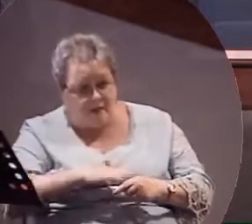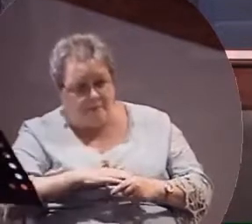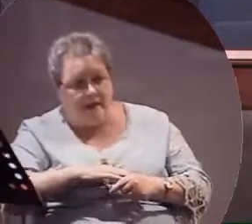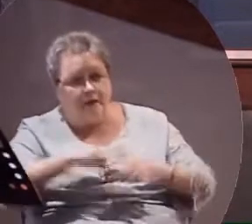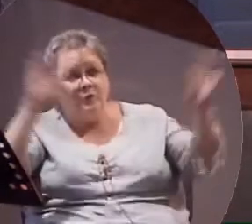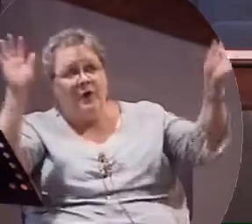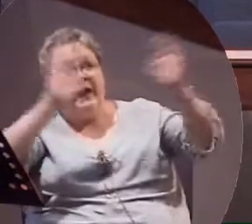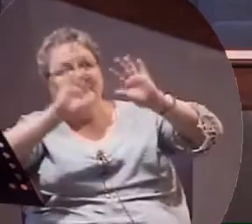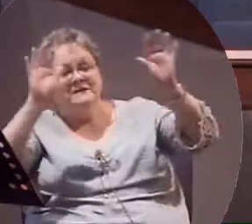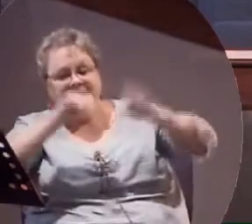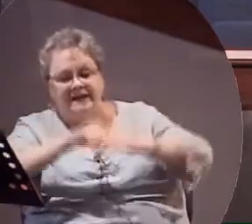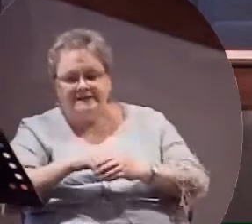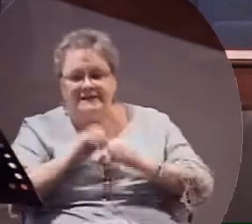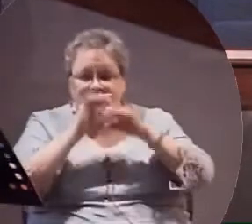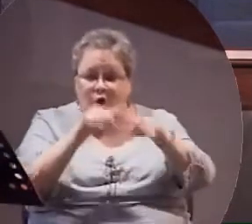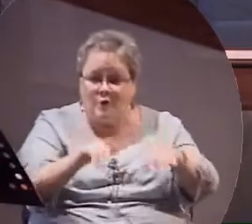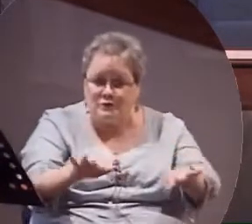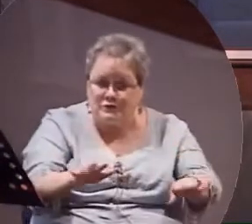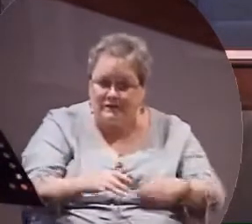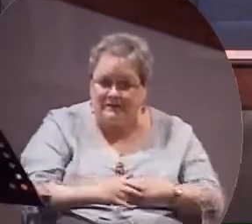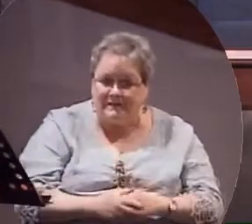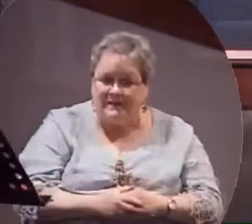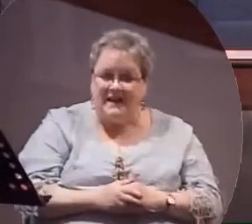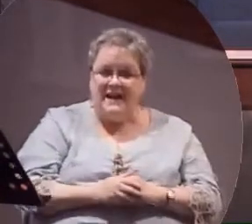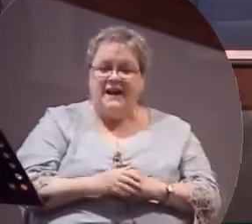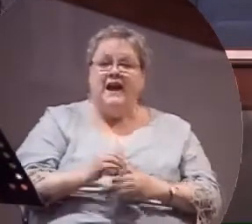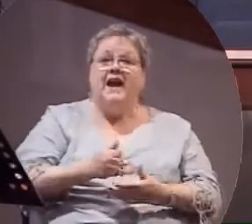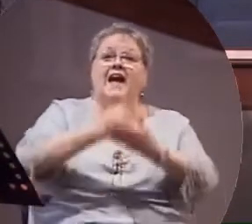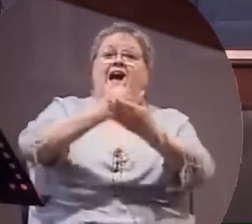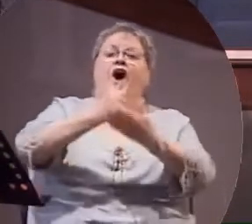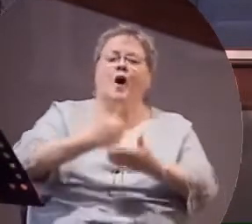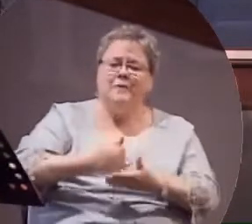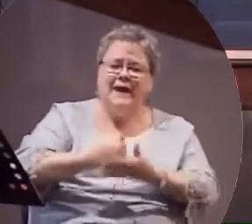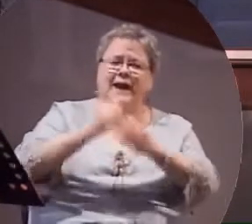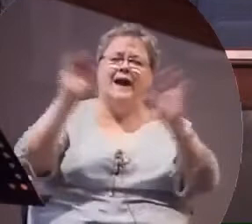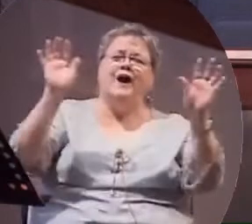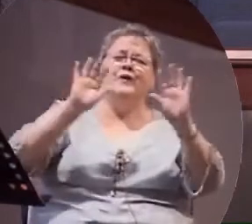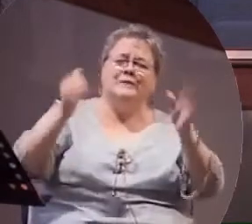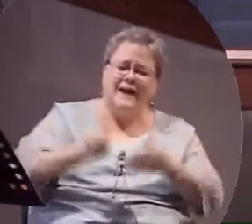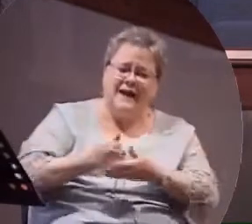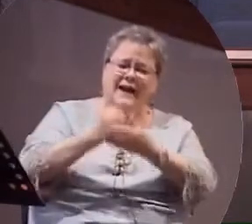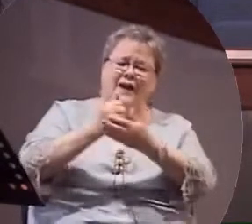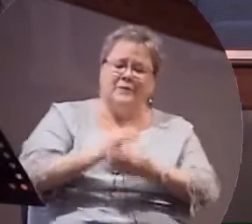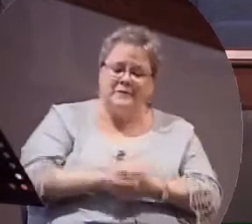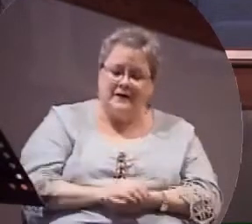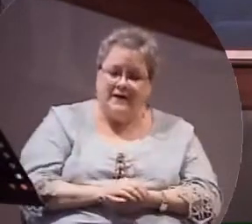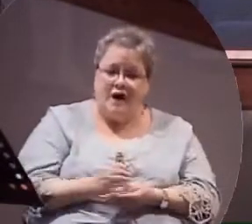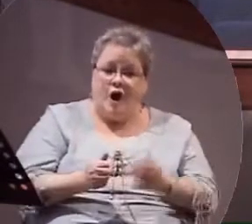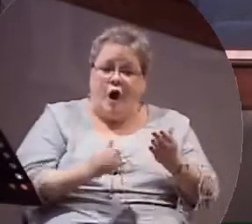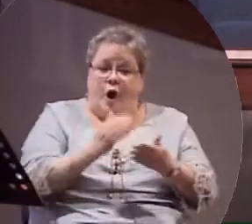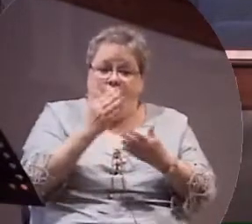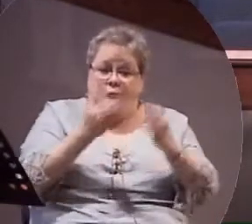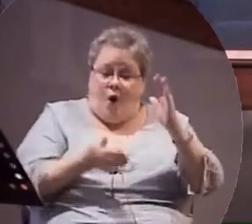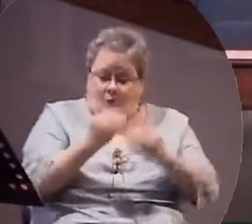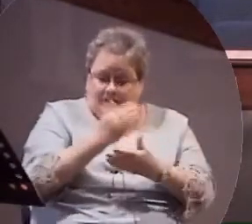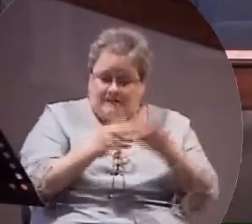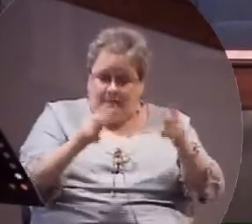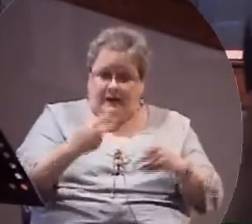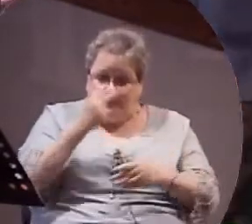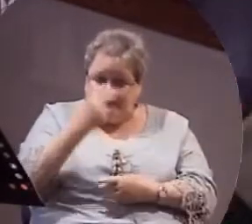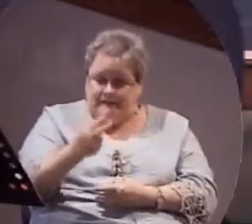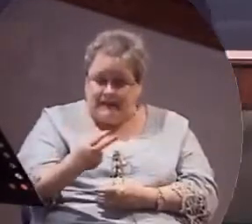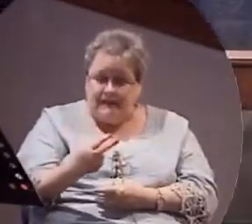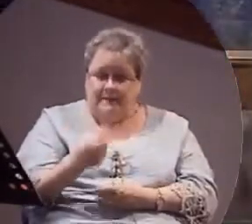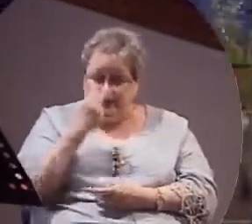his hands in the Atlantic Ocean. Help! You know, he's hollering, help somebody, hoping they'd see him. And sure enough, they saw him. They